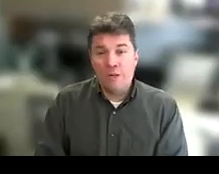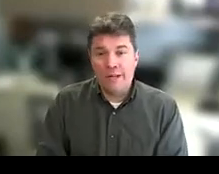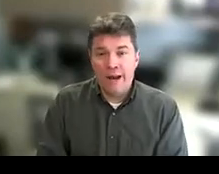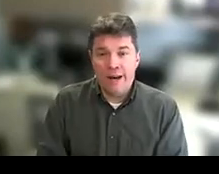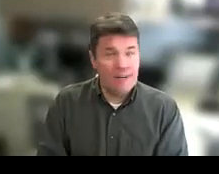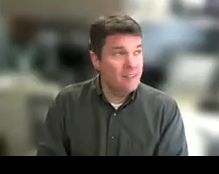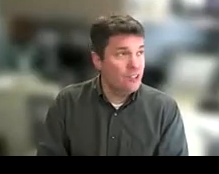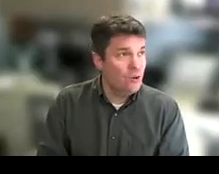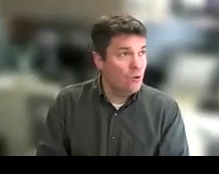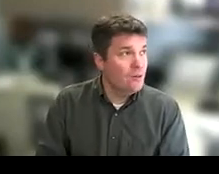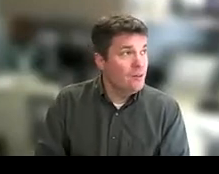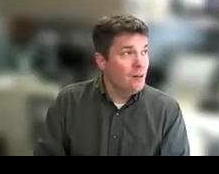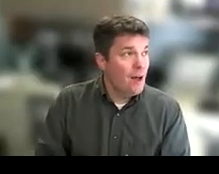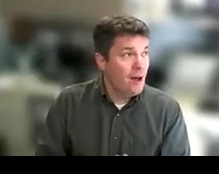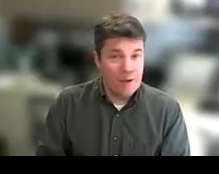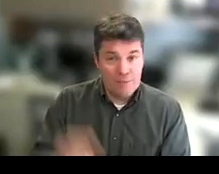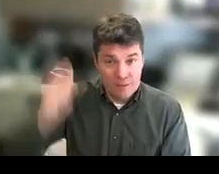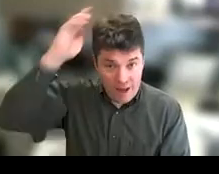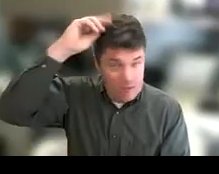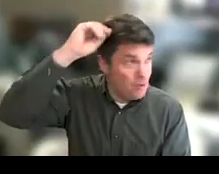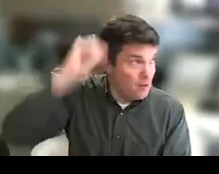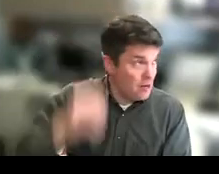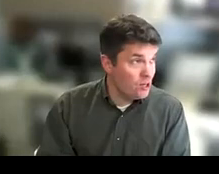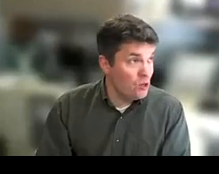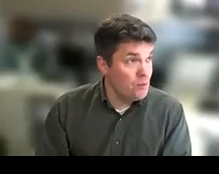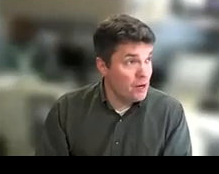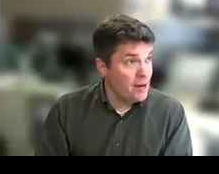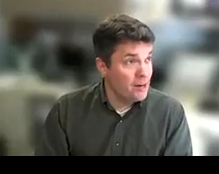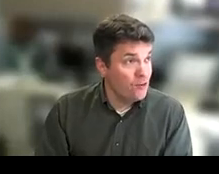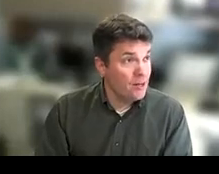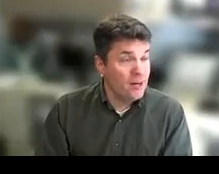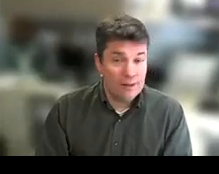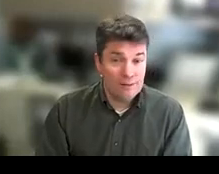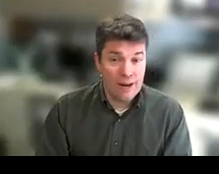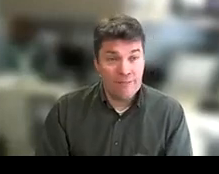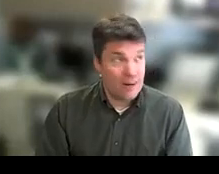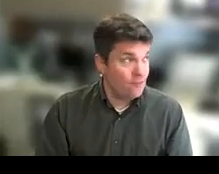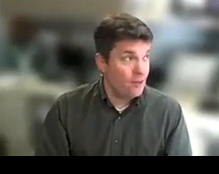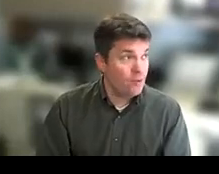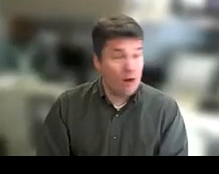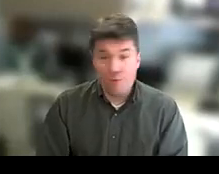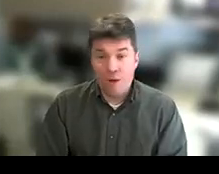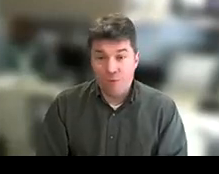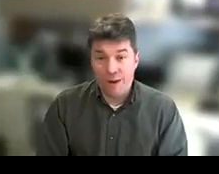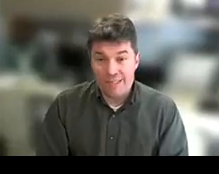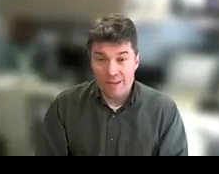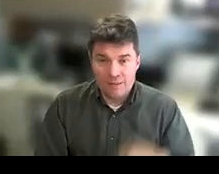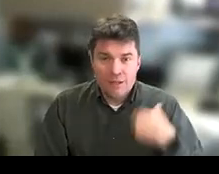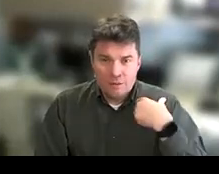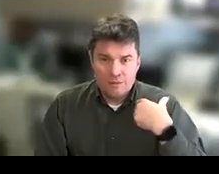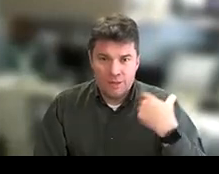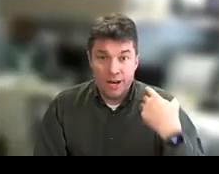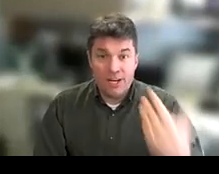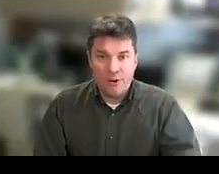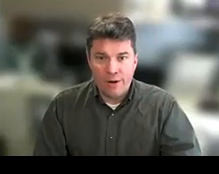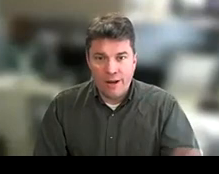Okay, so the goal today is to have the ability to communicate differently and effectively without